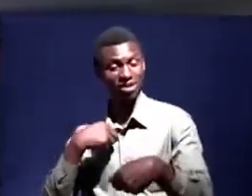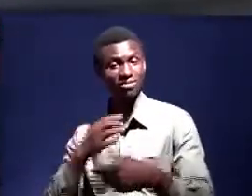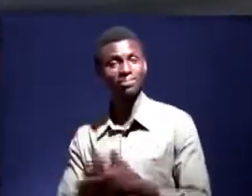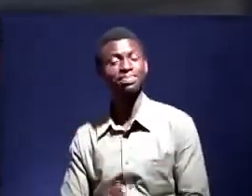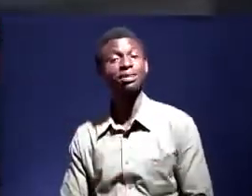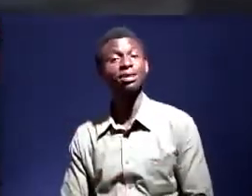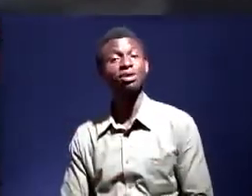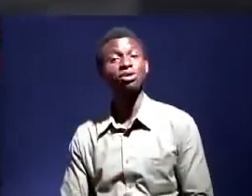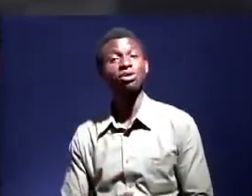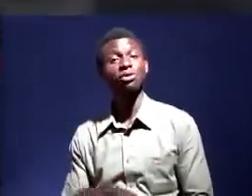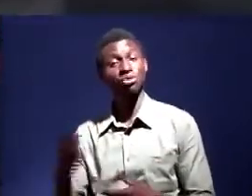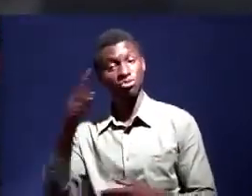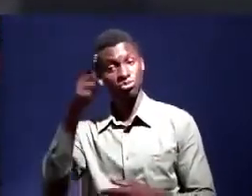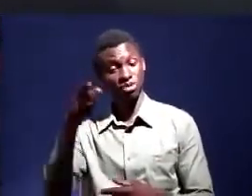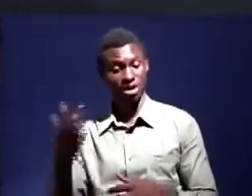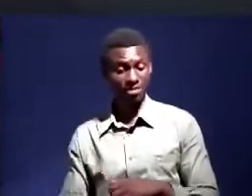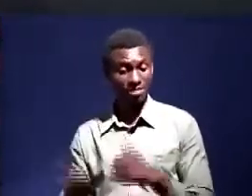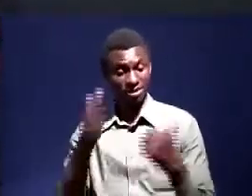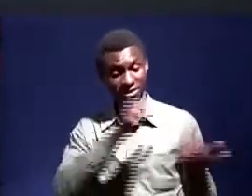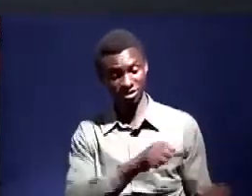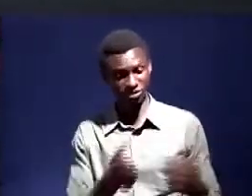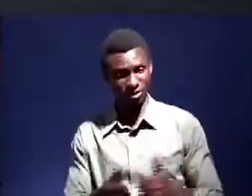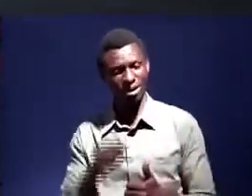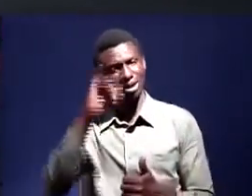baptized, do I have to join a church?